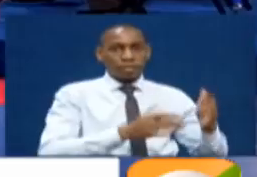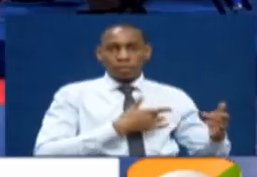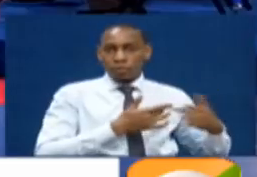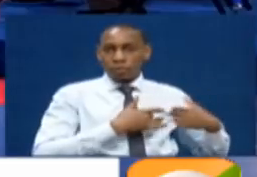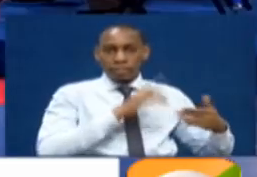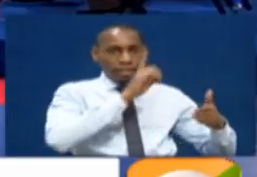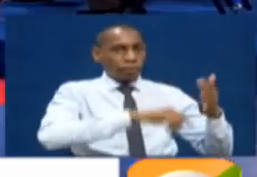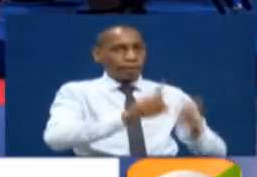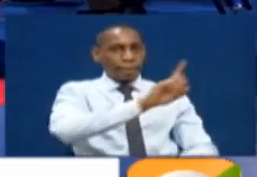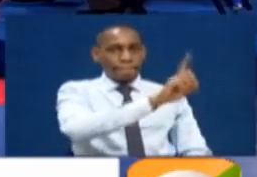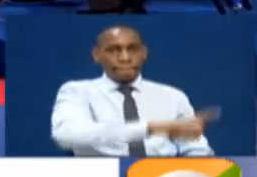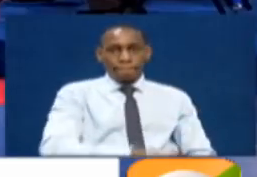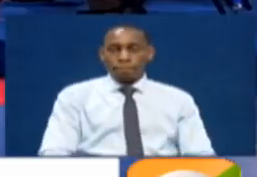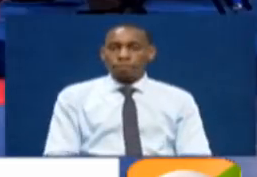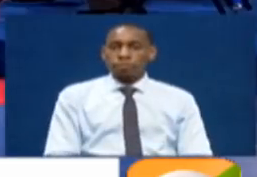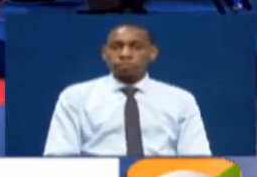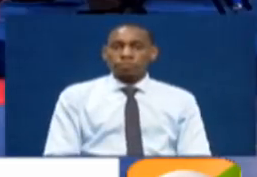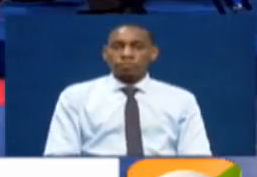concerns?